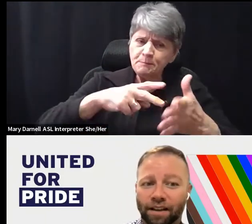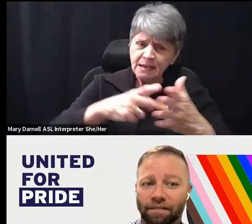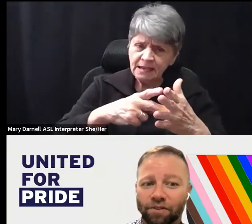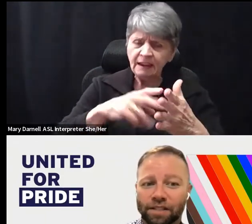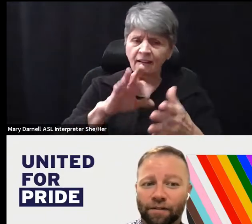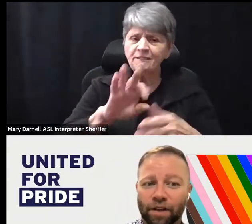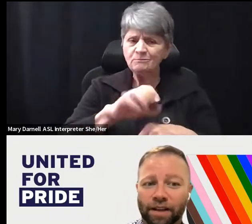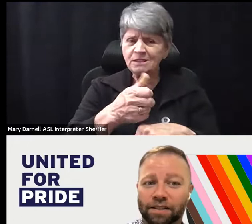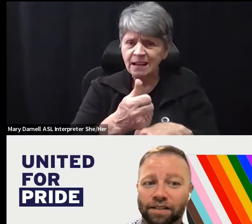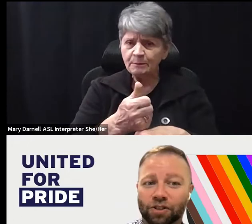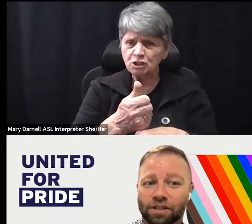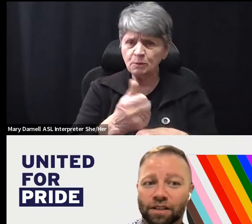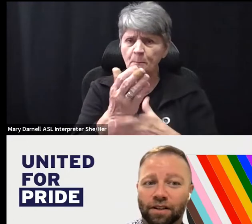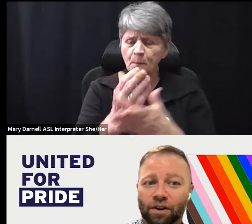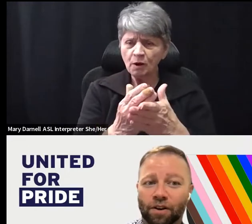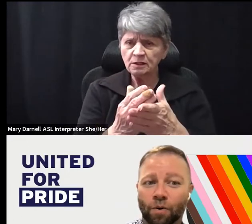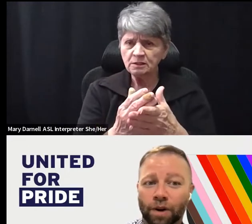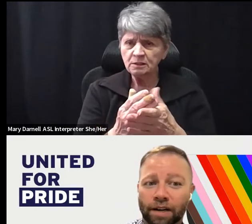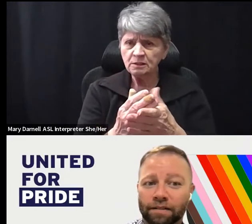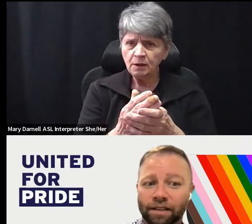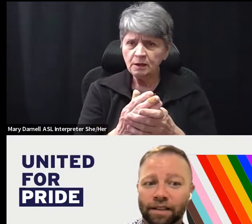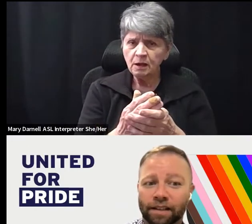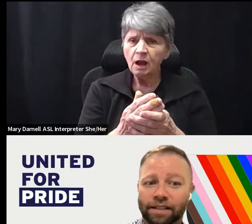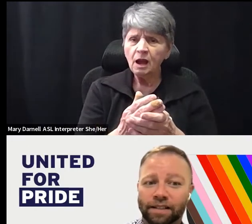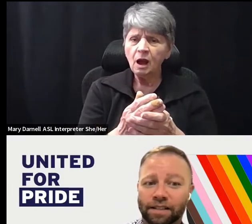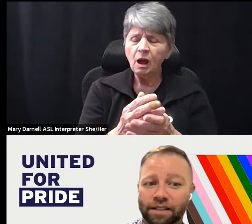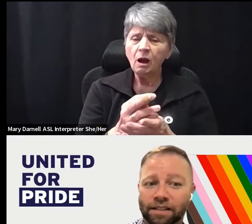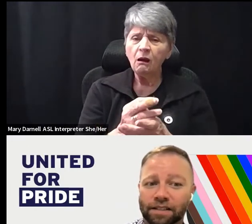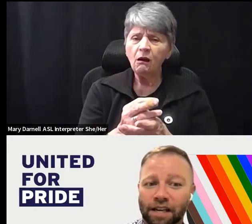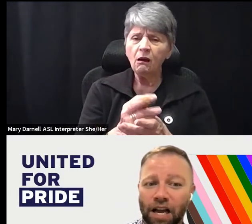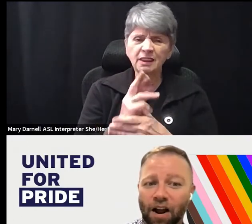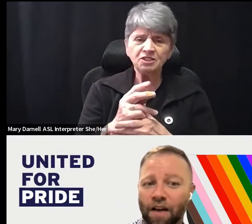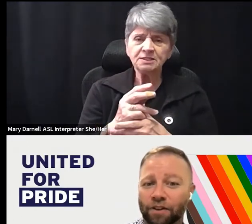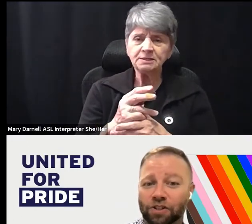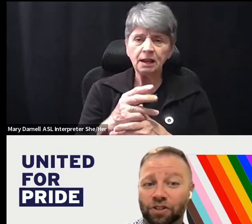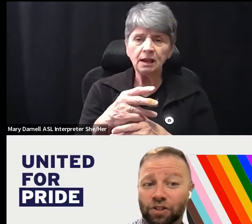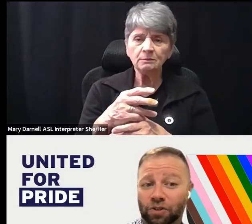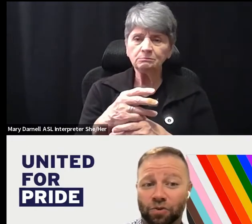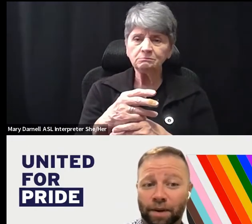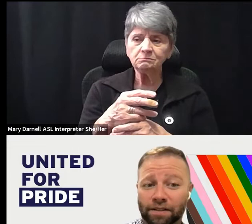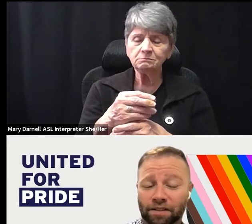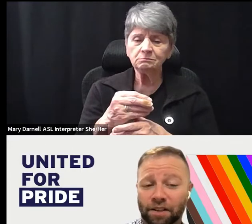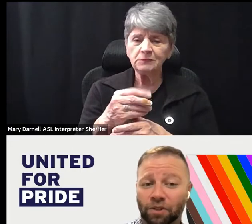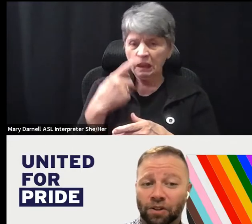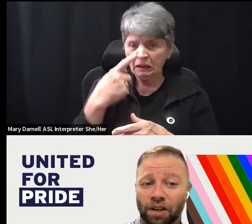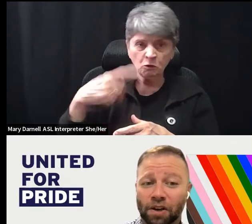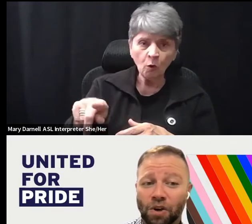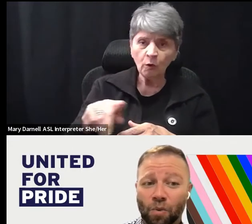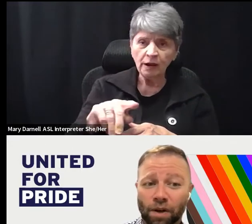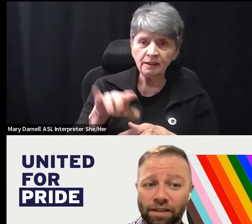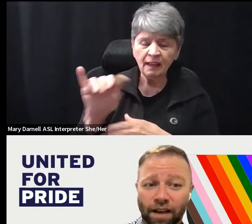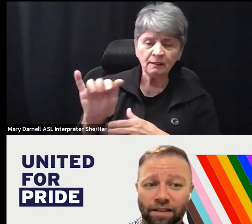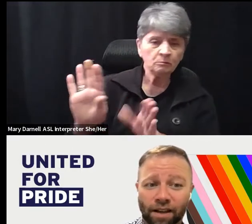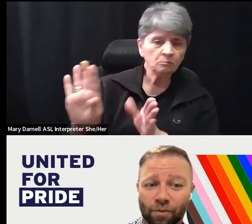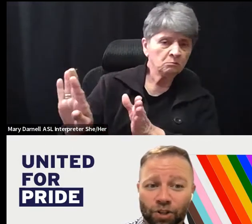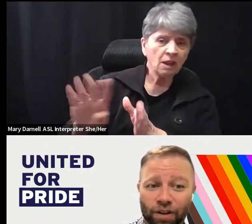just, does it feel like this is just ignoring its existence? Like, have they just started to basically only look at